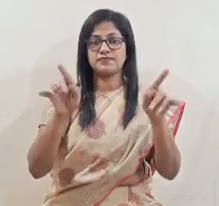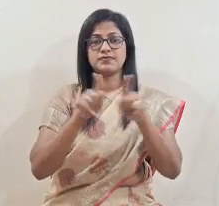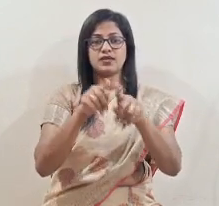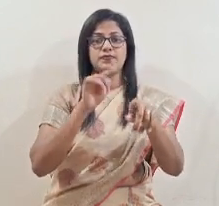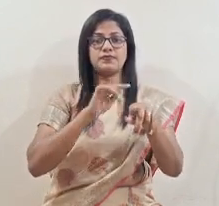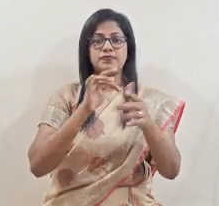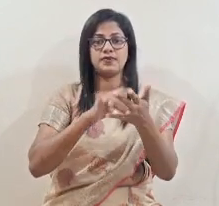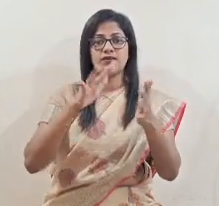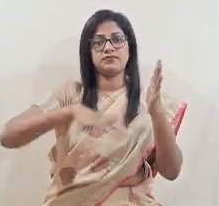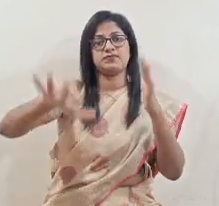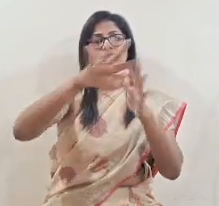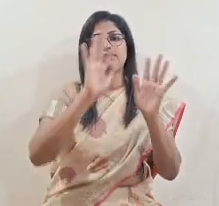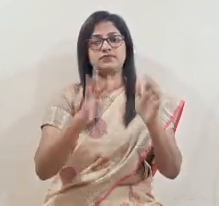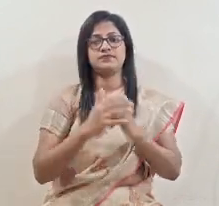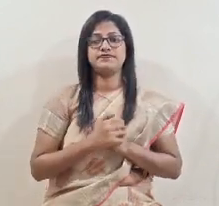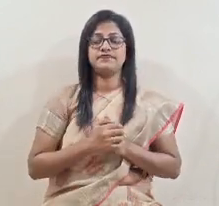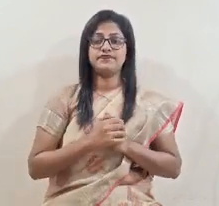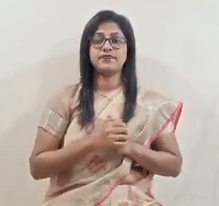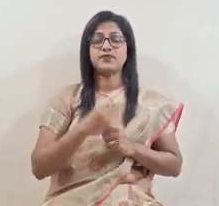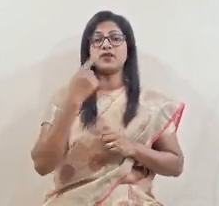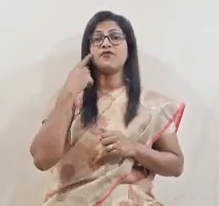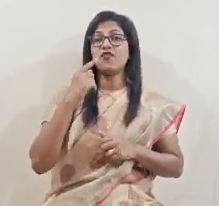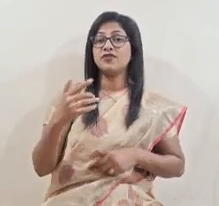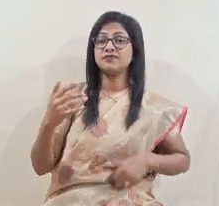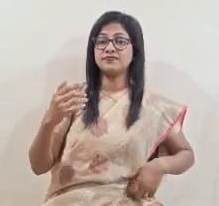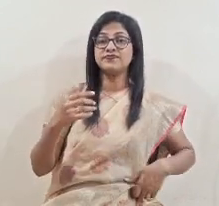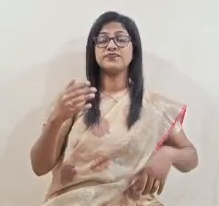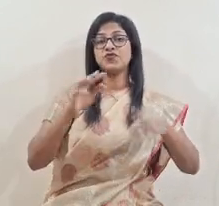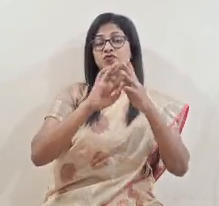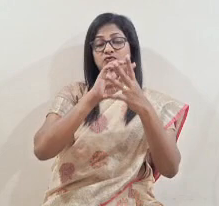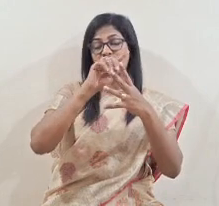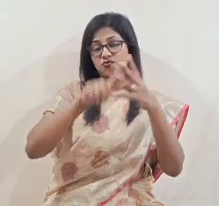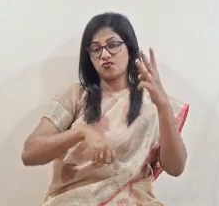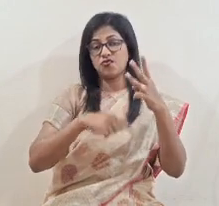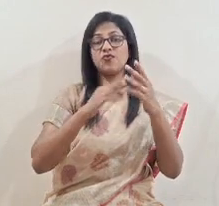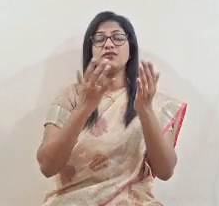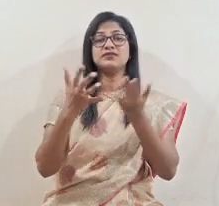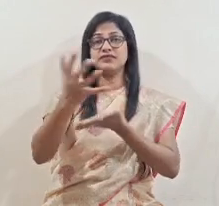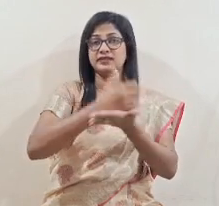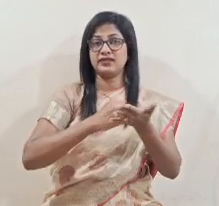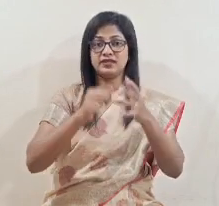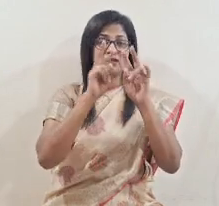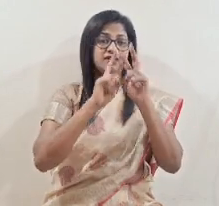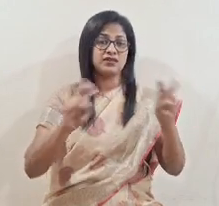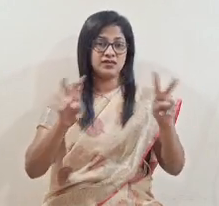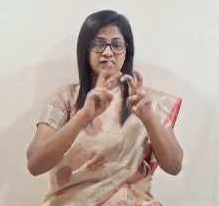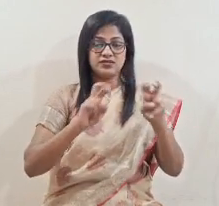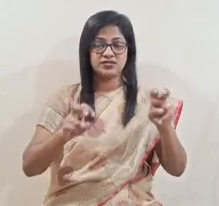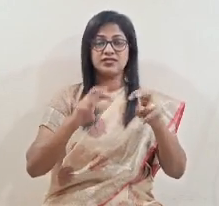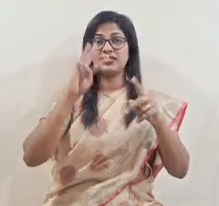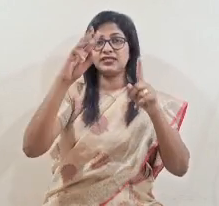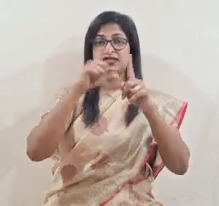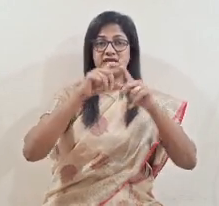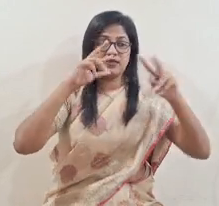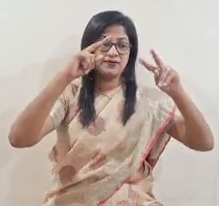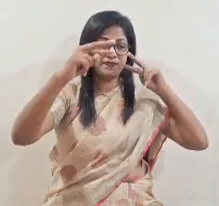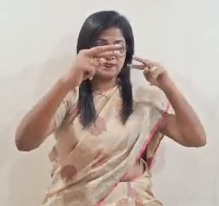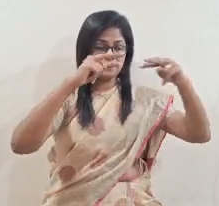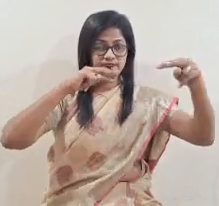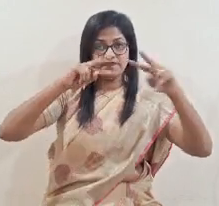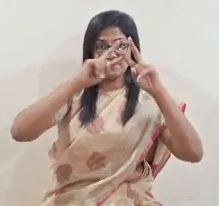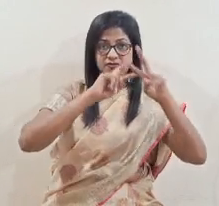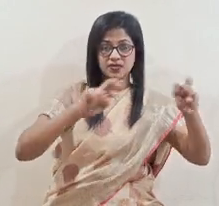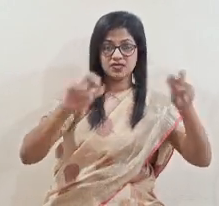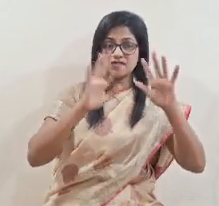So for data collection, from all the 3 sites, a 3-day survey was conducted on each of the site, where